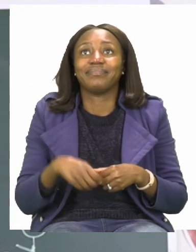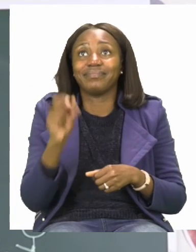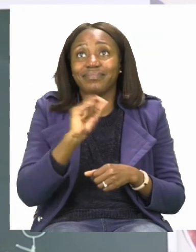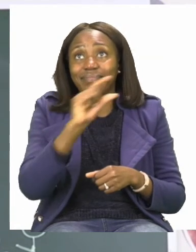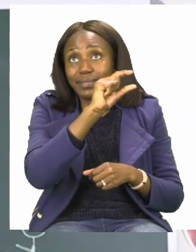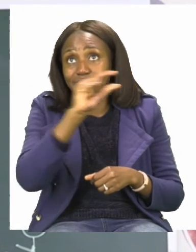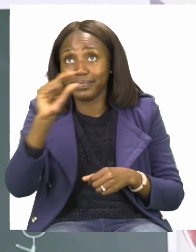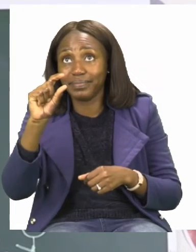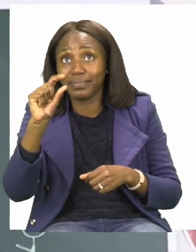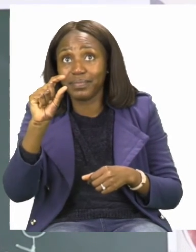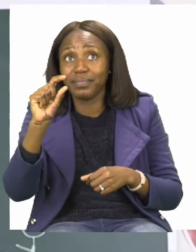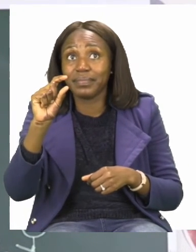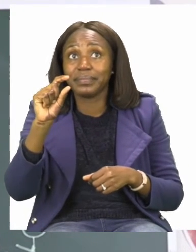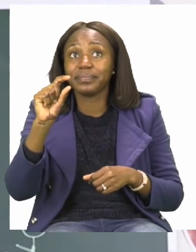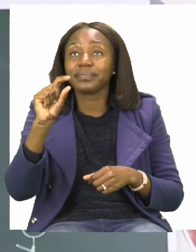there